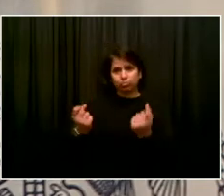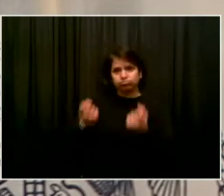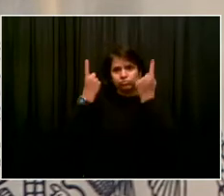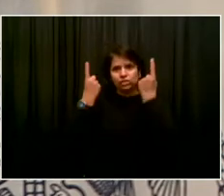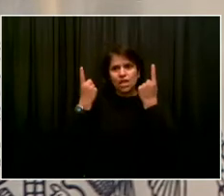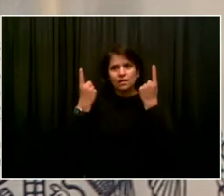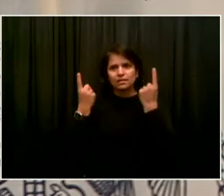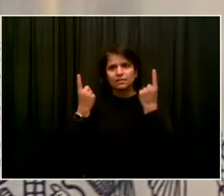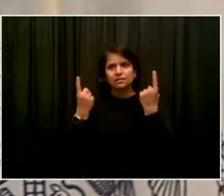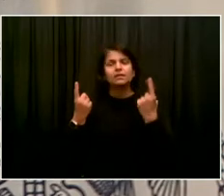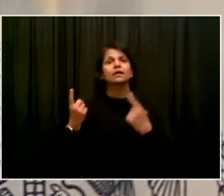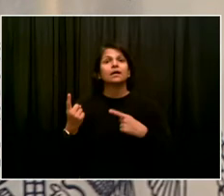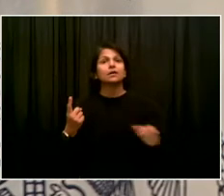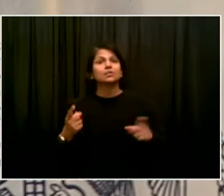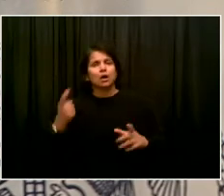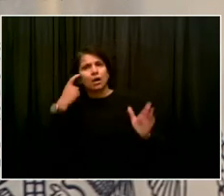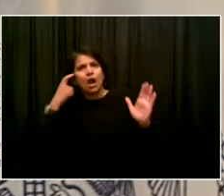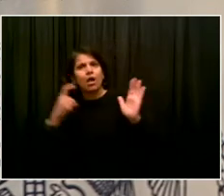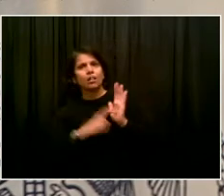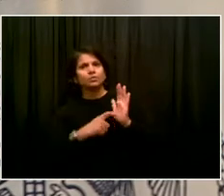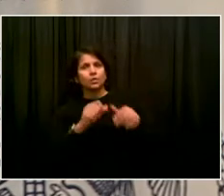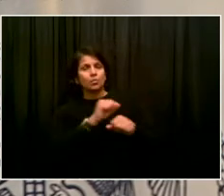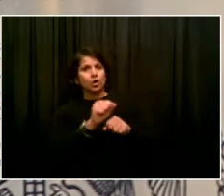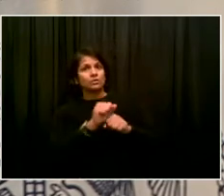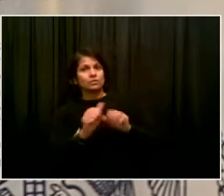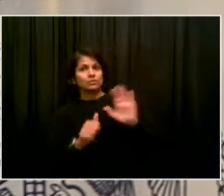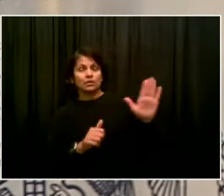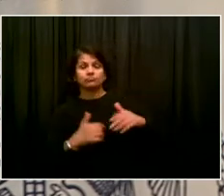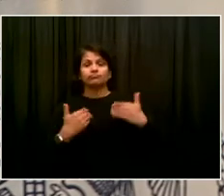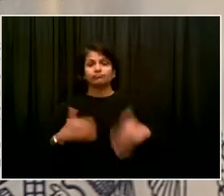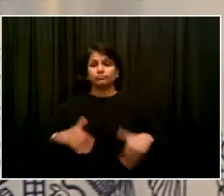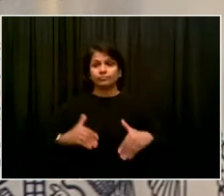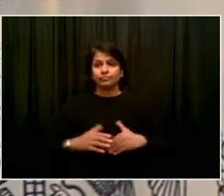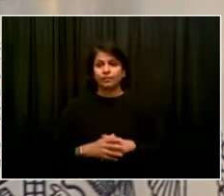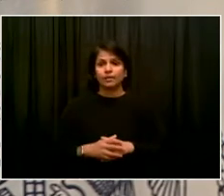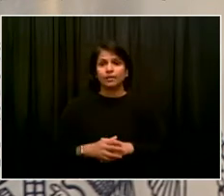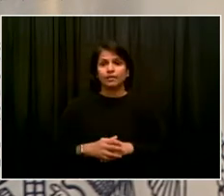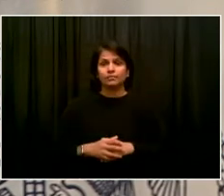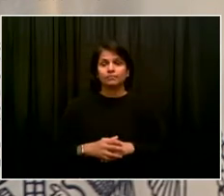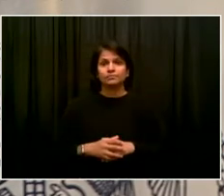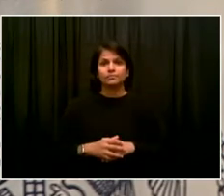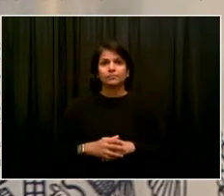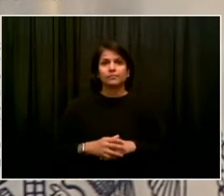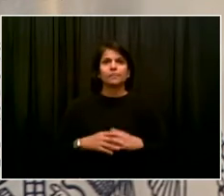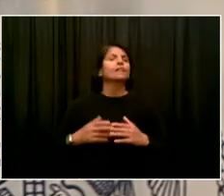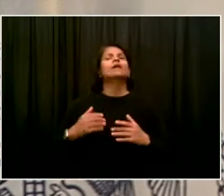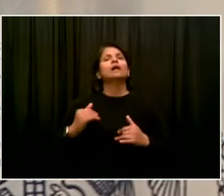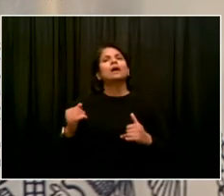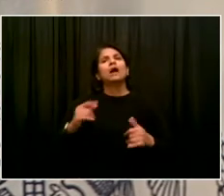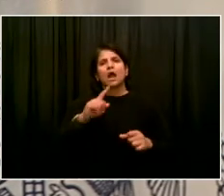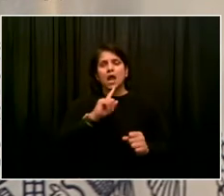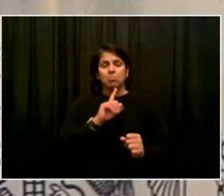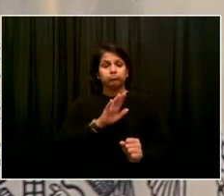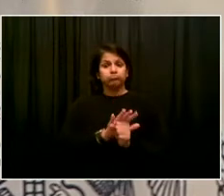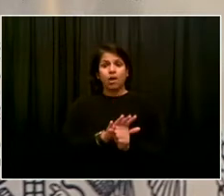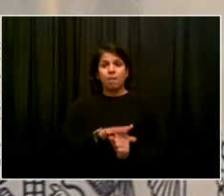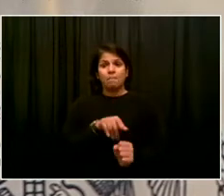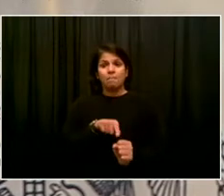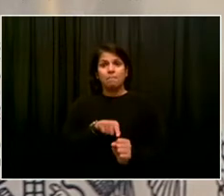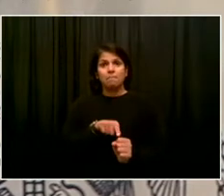Well, we made a very solemn promise in 2020, last